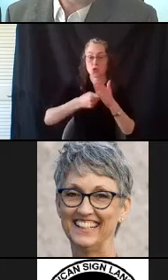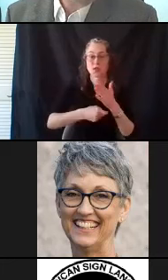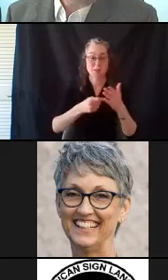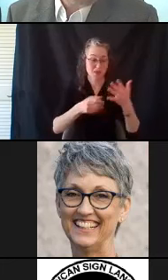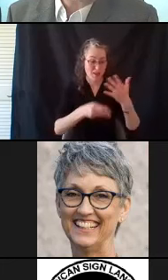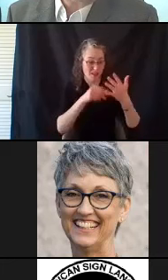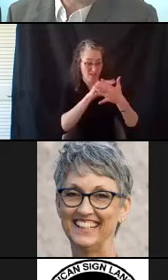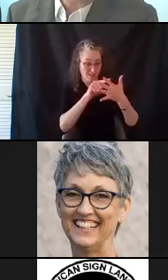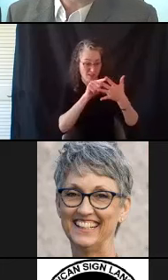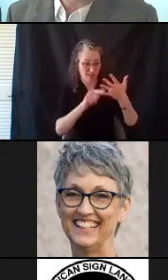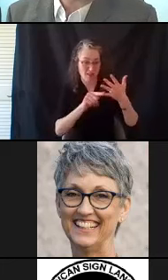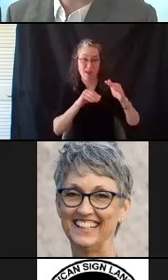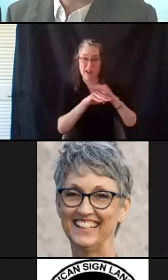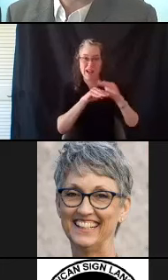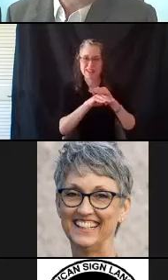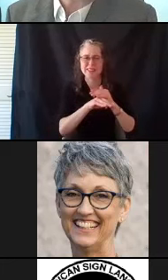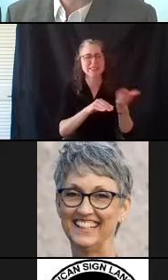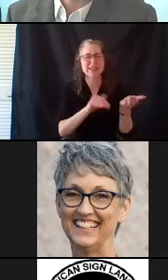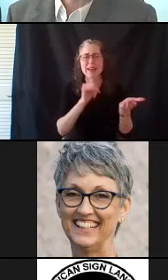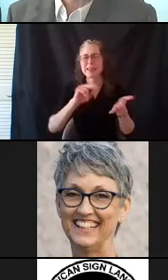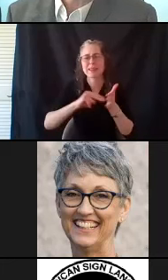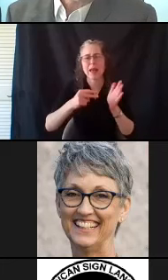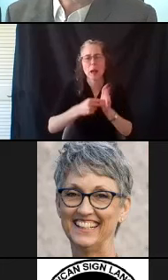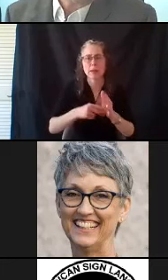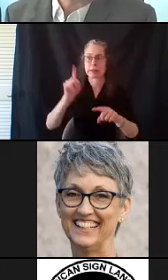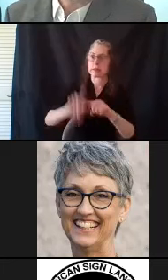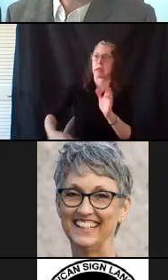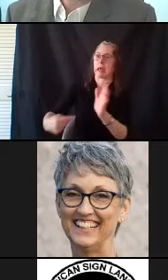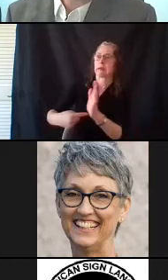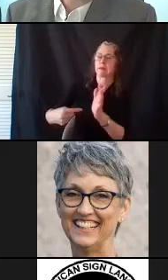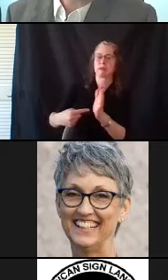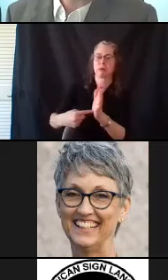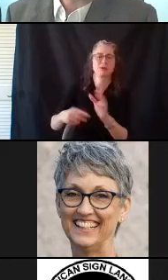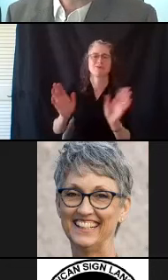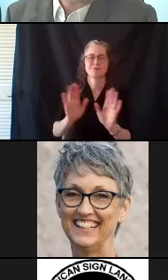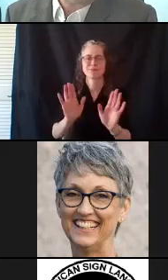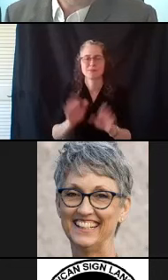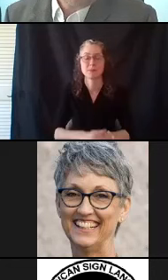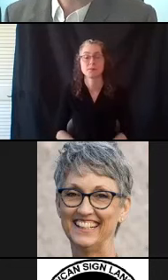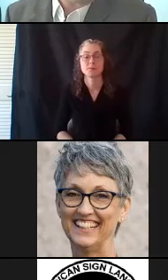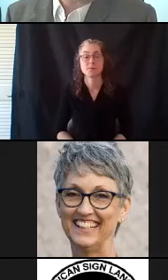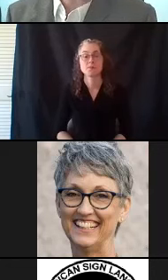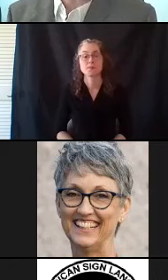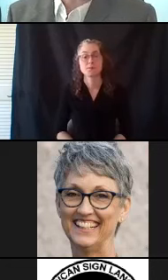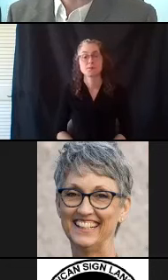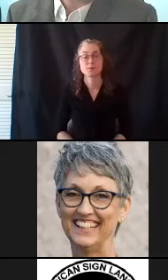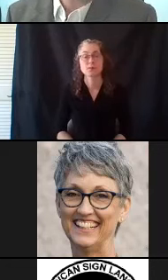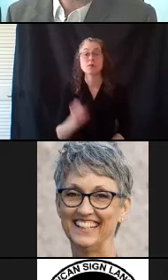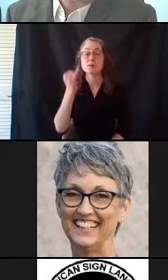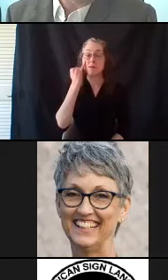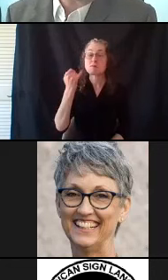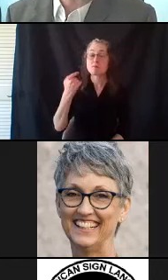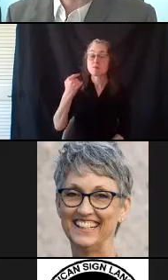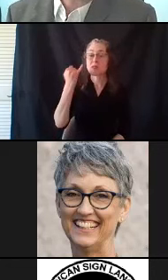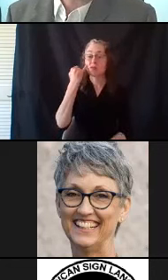not price anybody out of the market. But if we do the current norm and stay with where